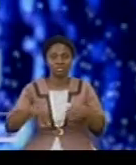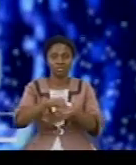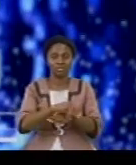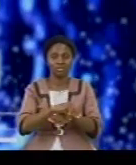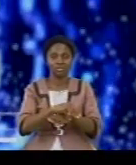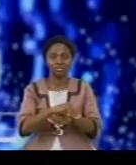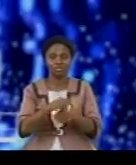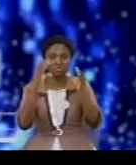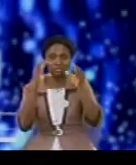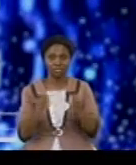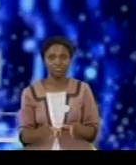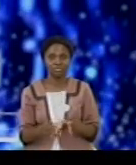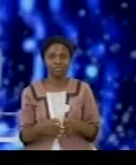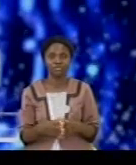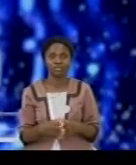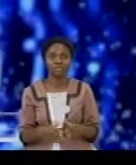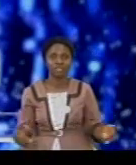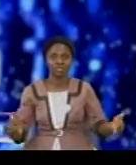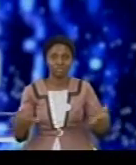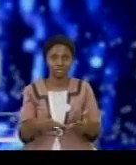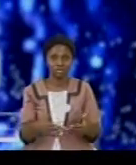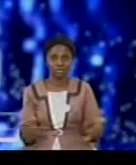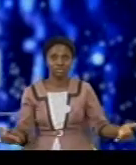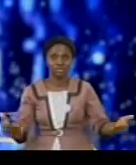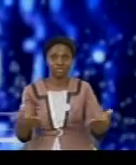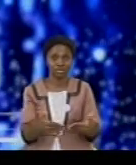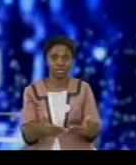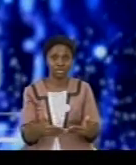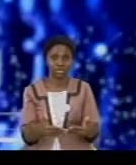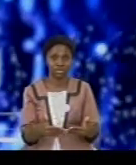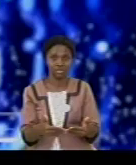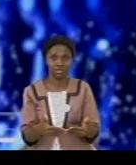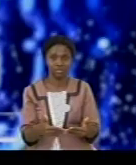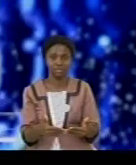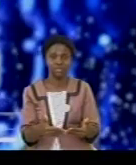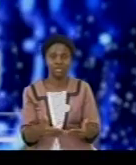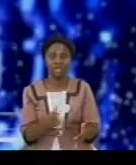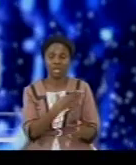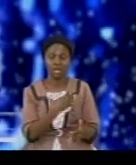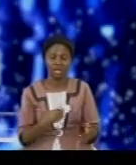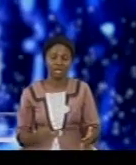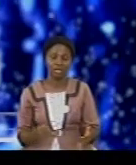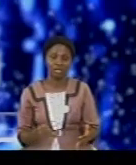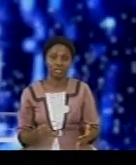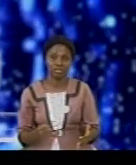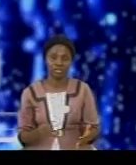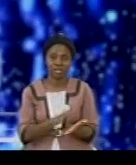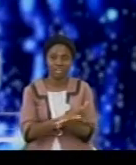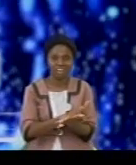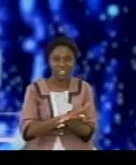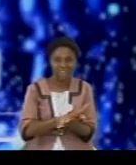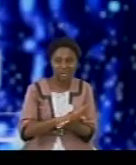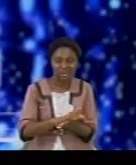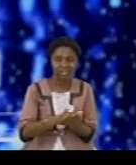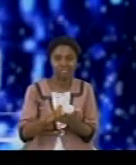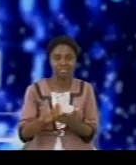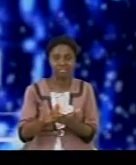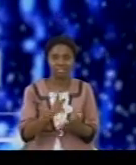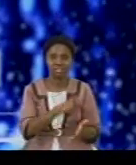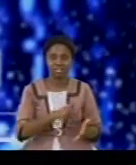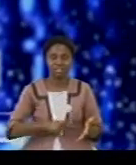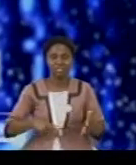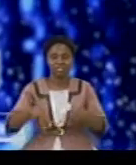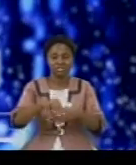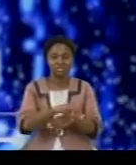Reconciled and cleansed kingdom citizens. That is those who, though they were sinners, but they